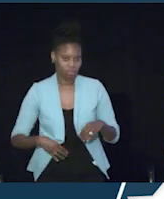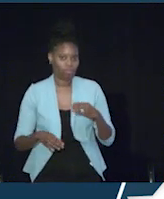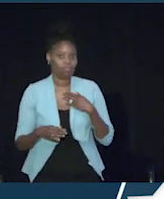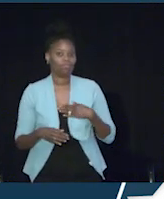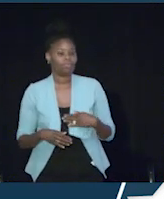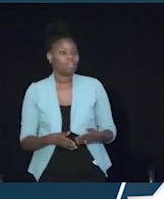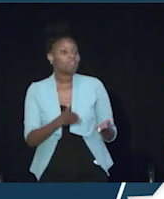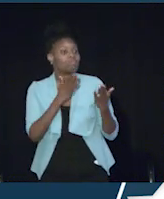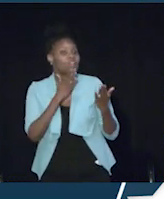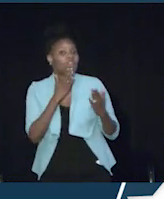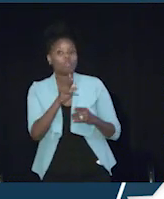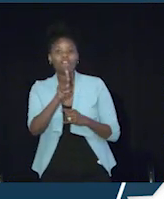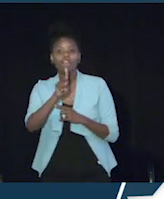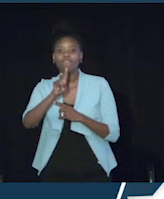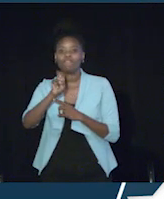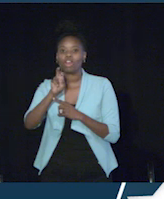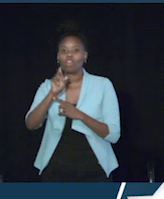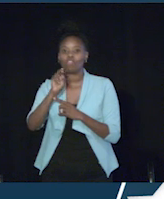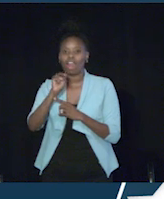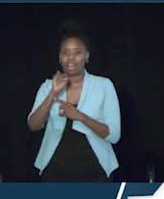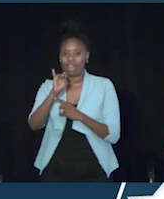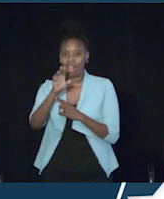Well, thank you, Veronica.